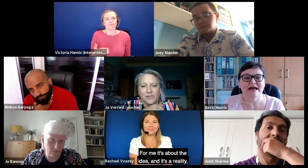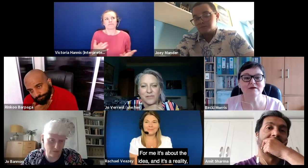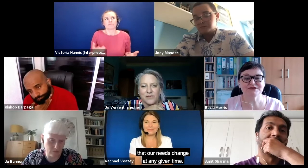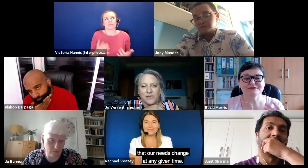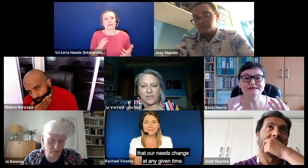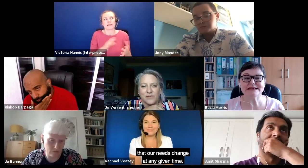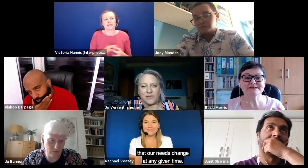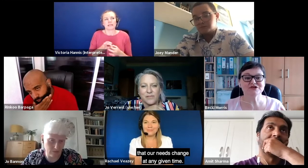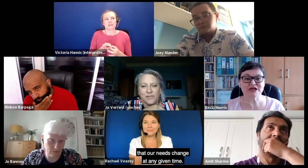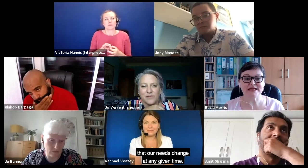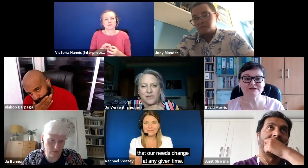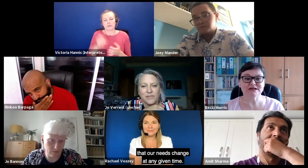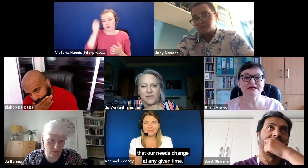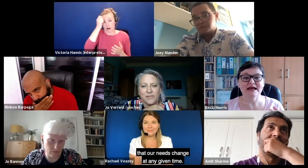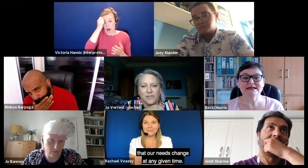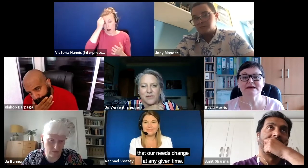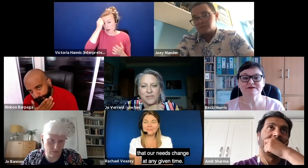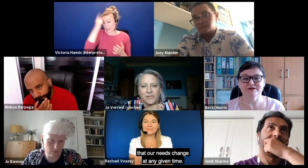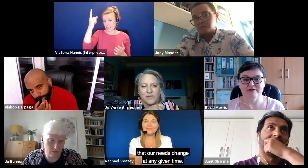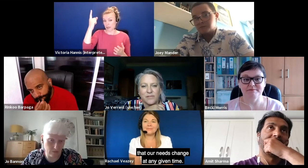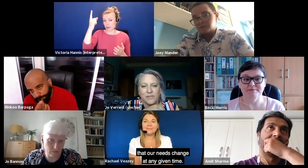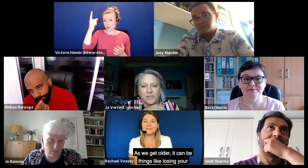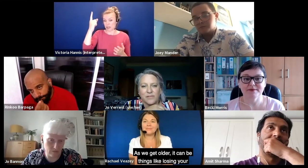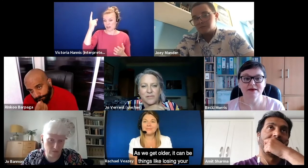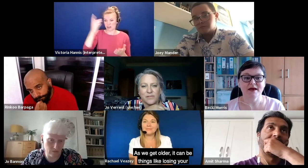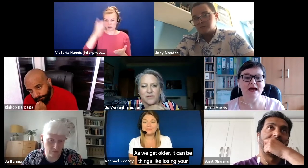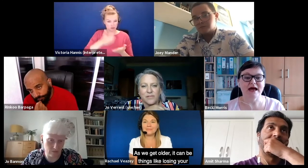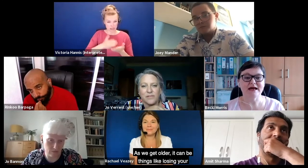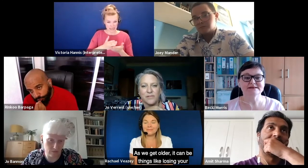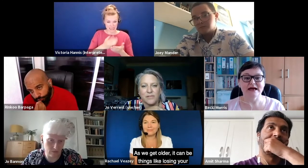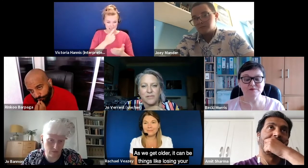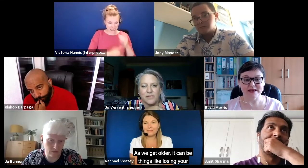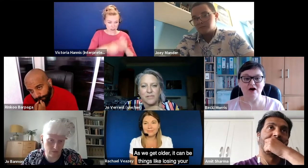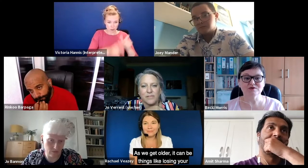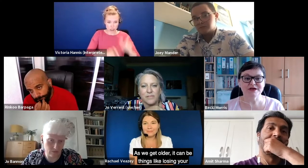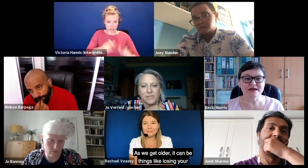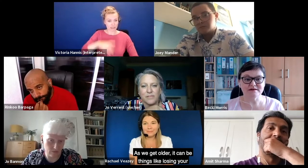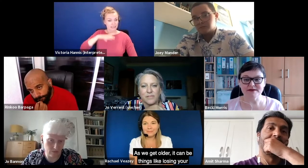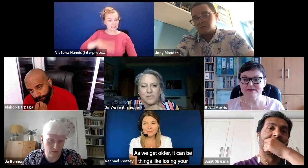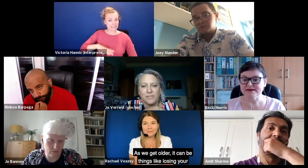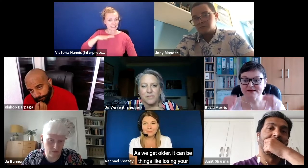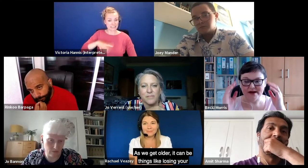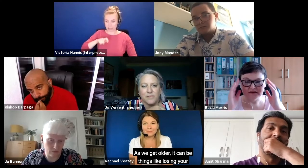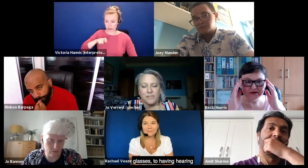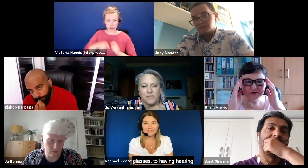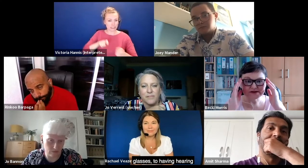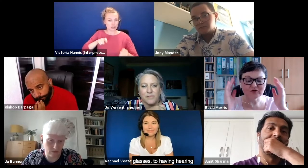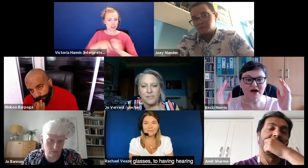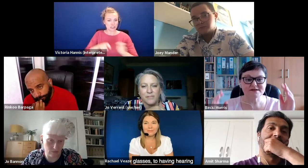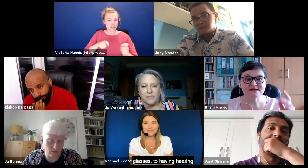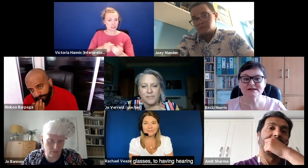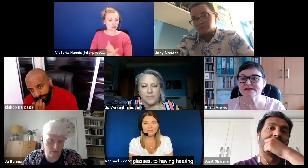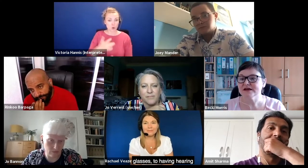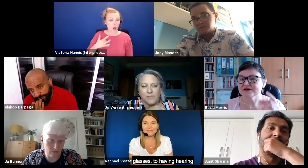that our needs change at any given time. And as we get older, it can be things like losing